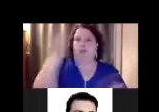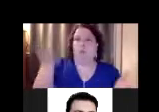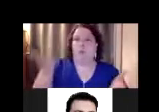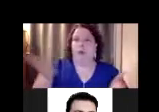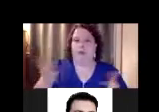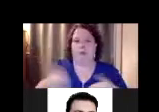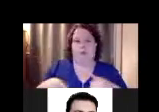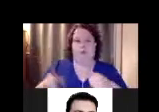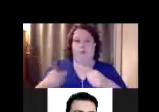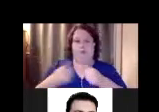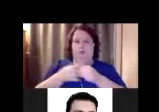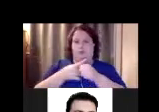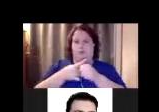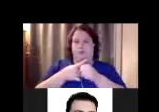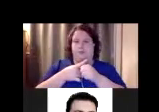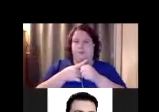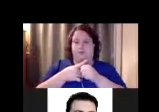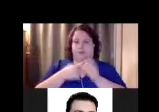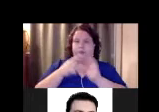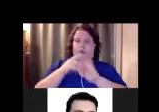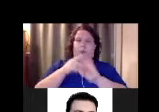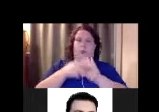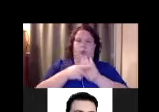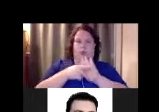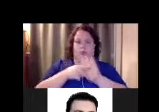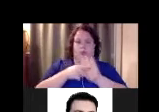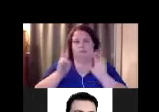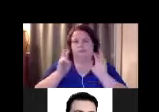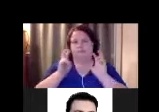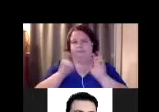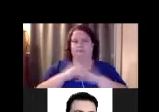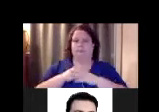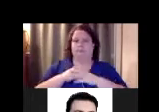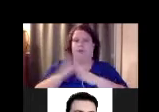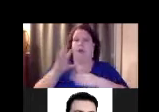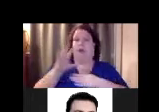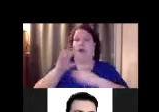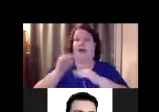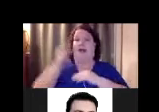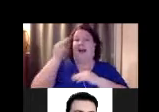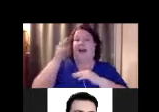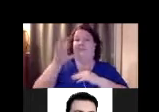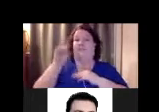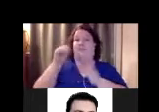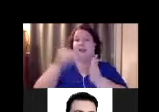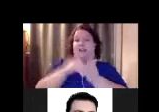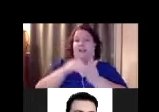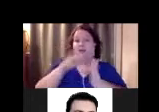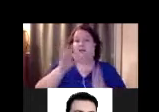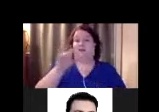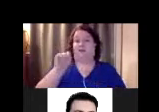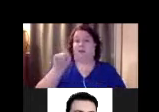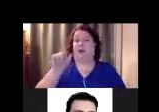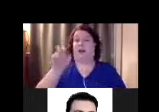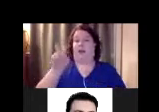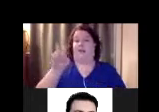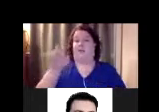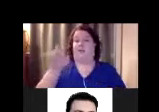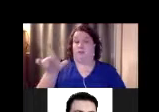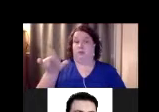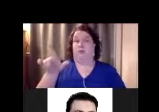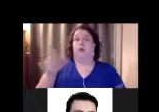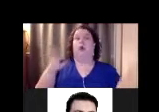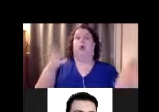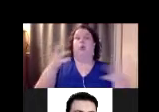we wanted to identify, again, think high level, 50,000 foot level, is really creating facilities throughout Waco ISD